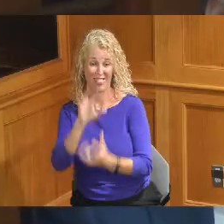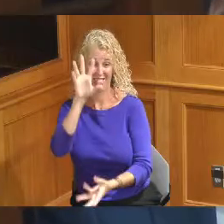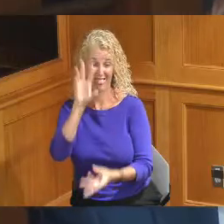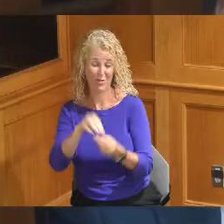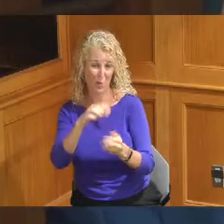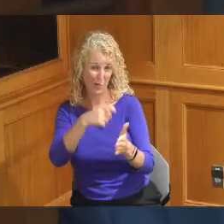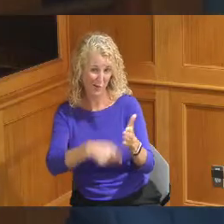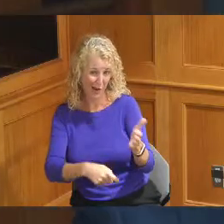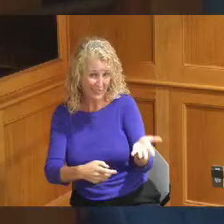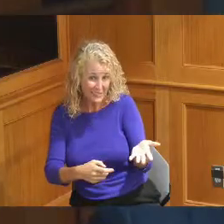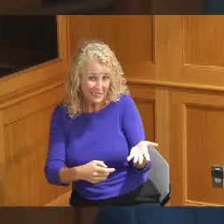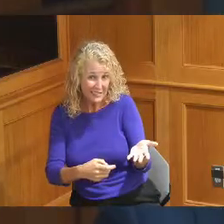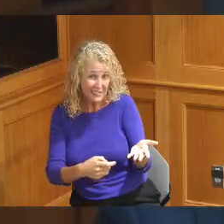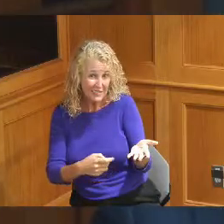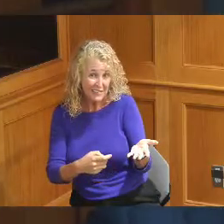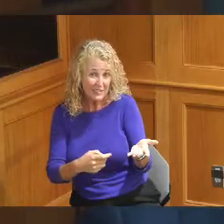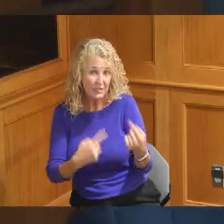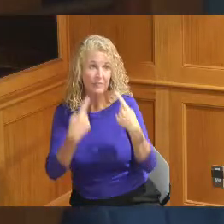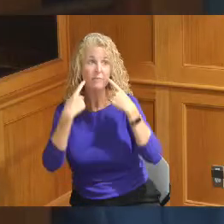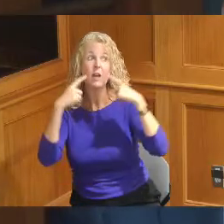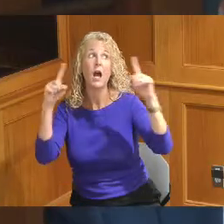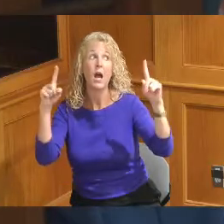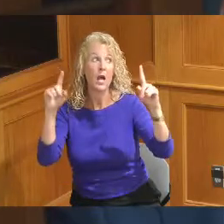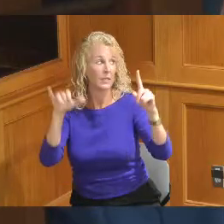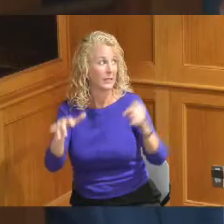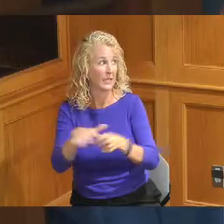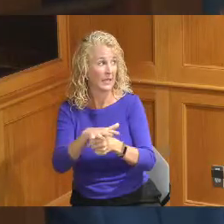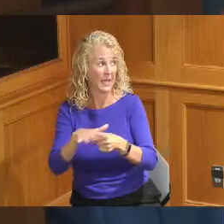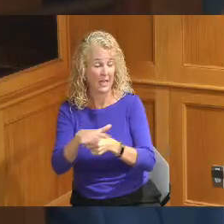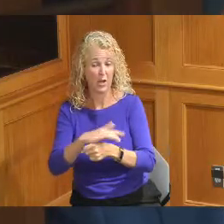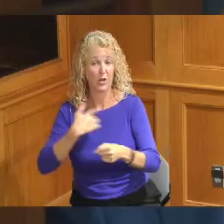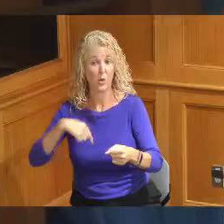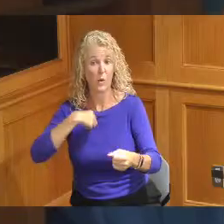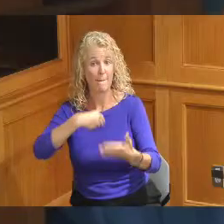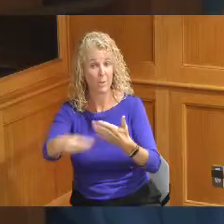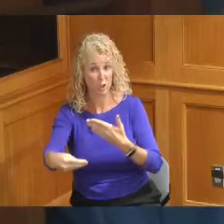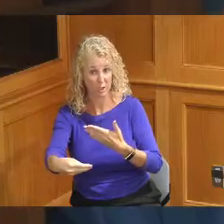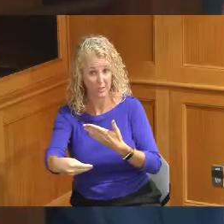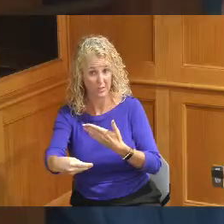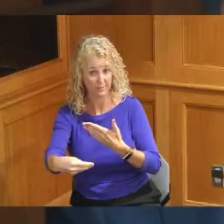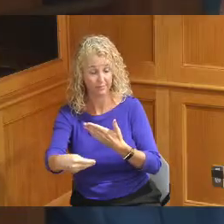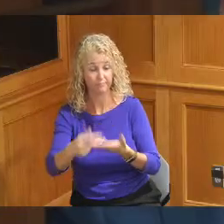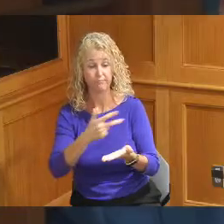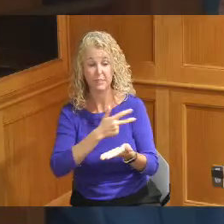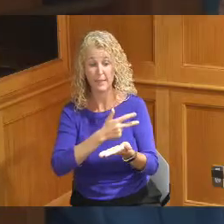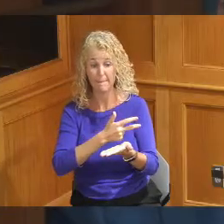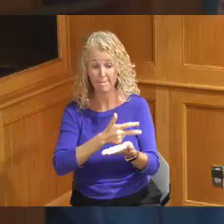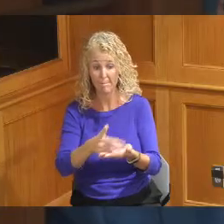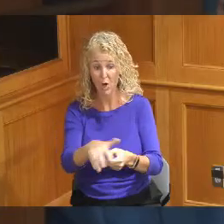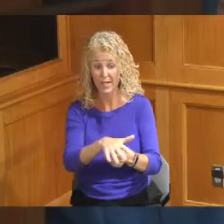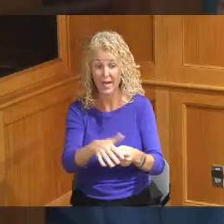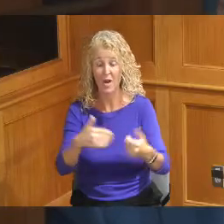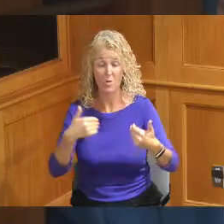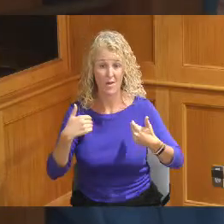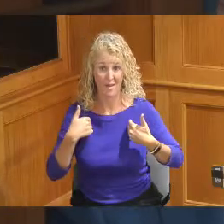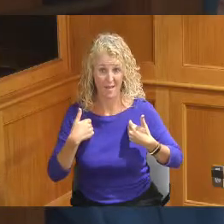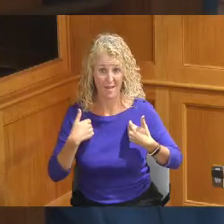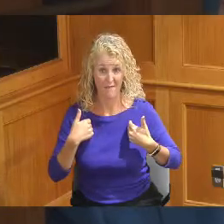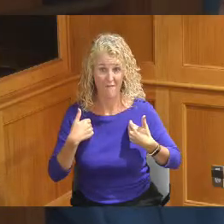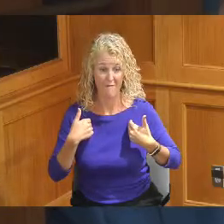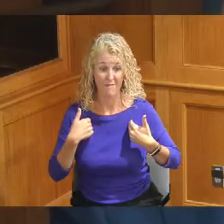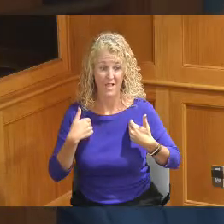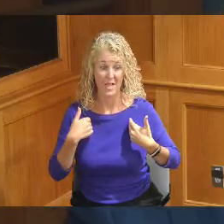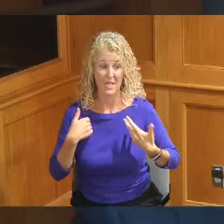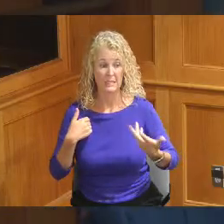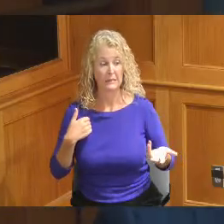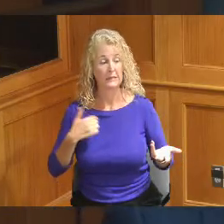be because we finally got Hilltop moved and we finally got these parking spaces. And I'm